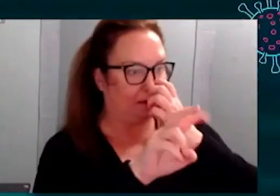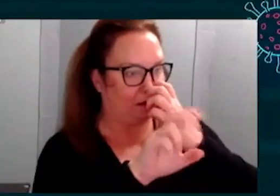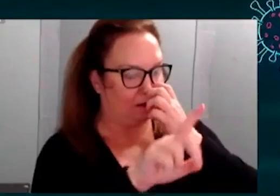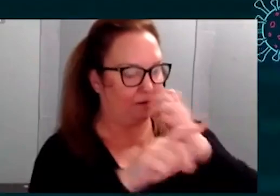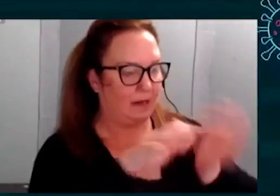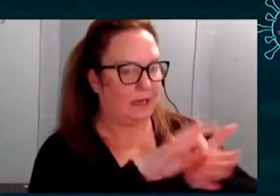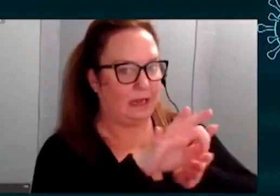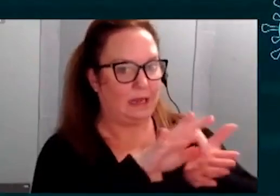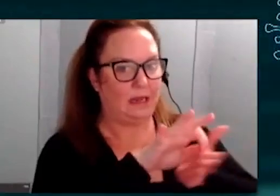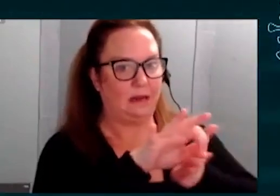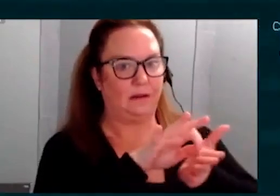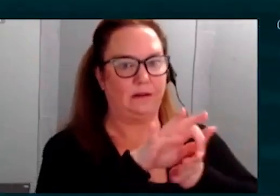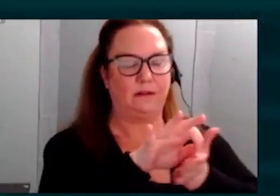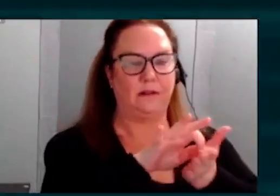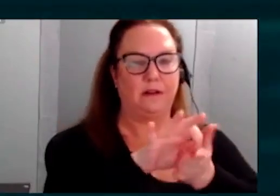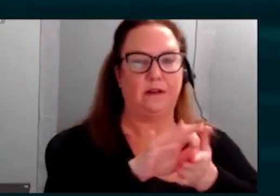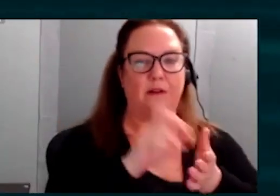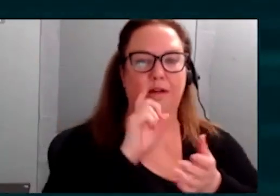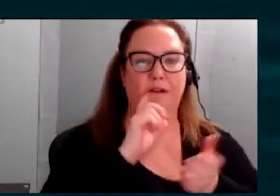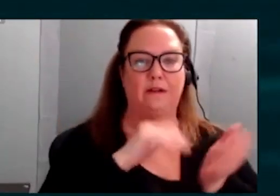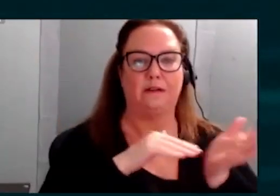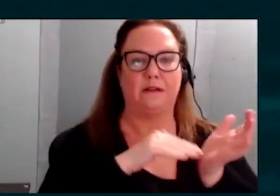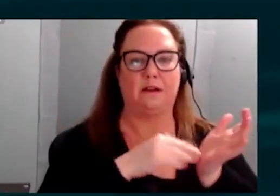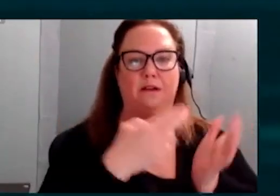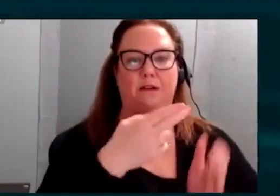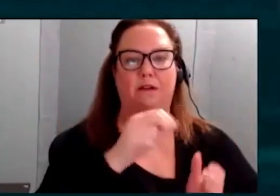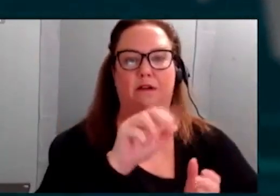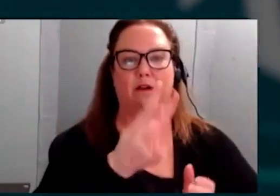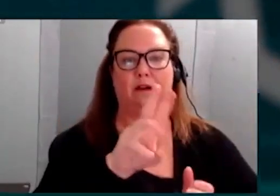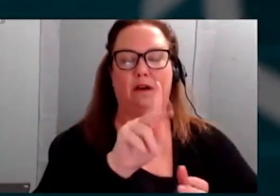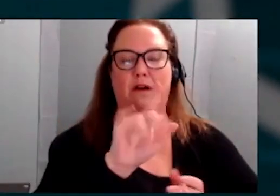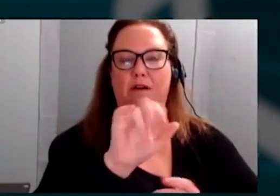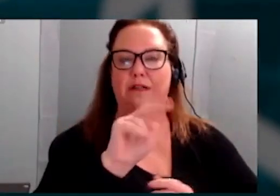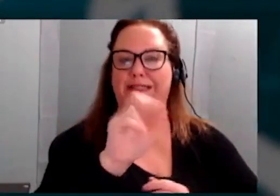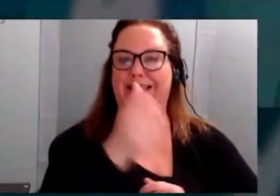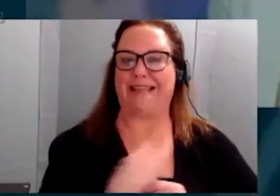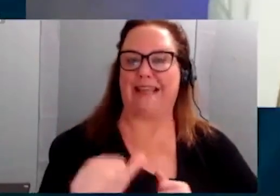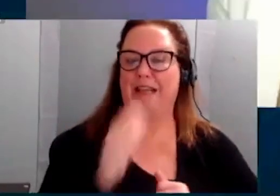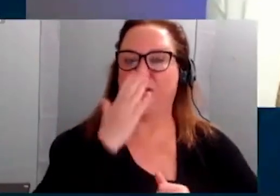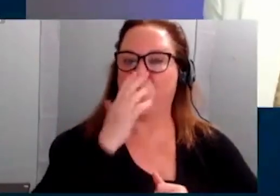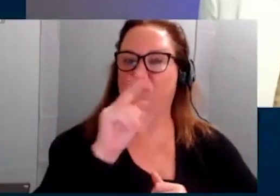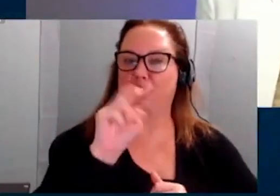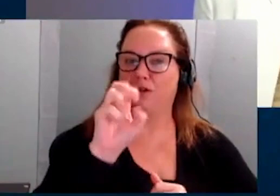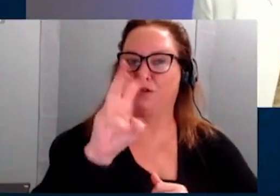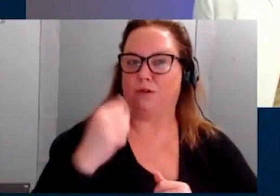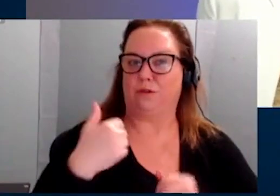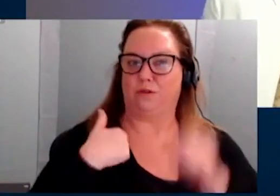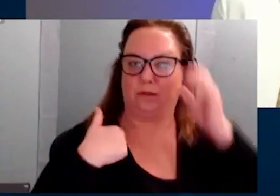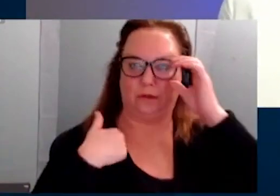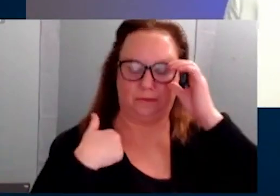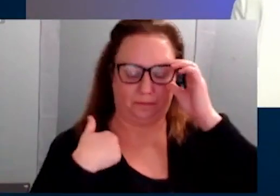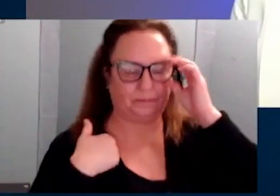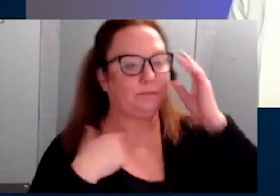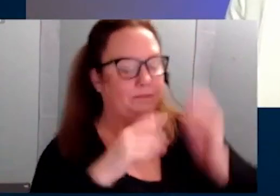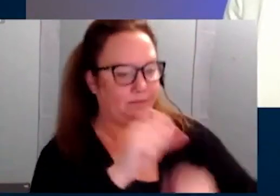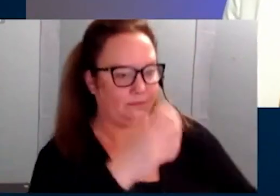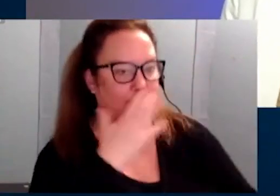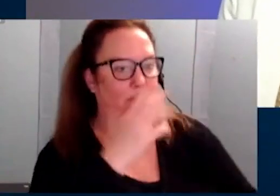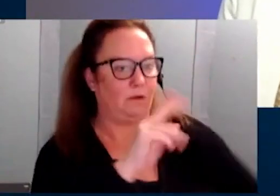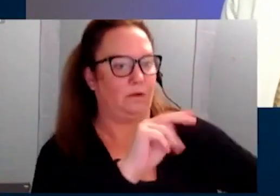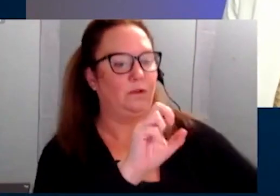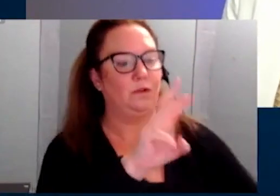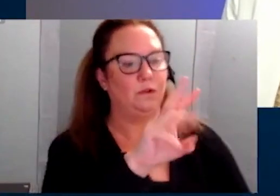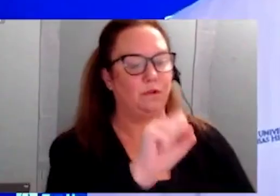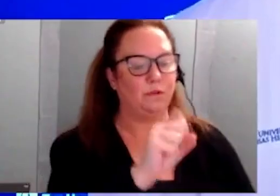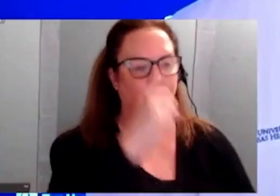of Infection Prevention and Control, Dr. Dana Hawkinson. Any good news coming out of the weekend regarding the numbers? I think there is good news as far as